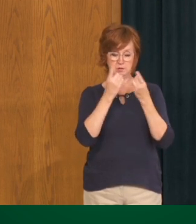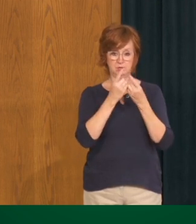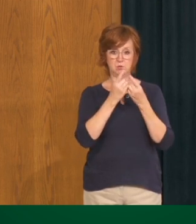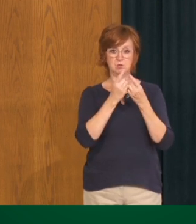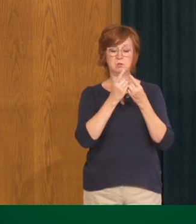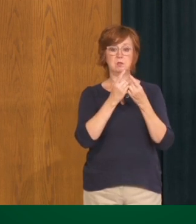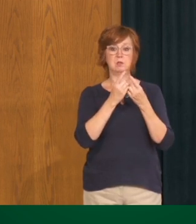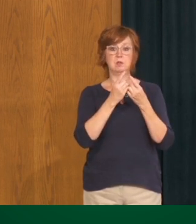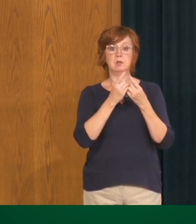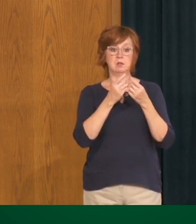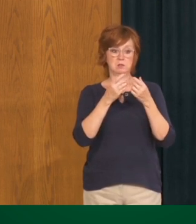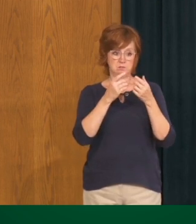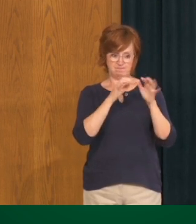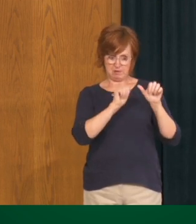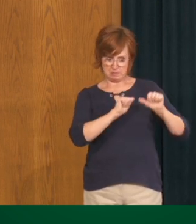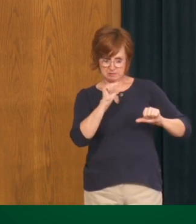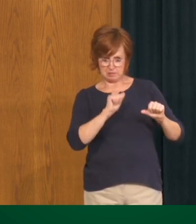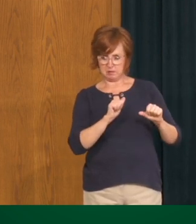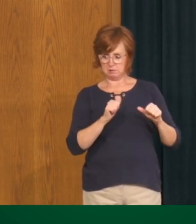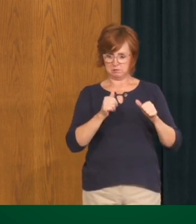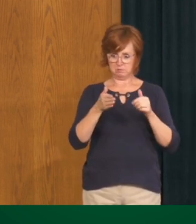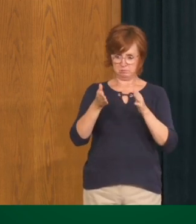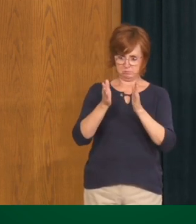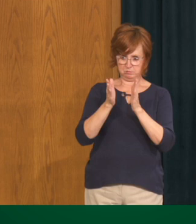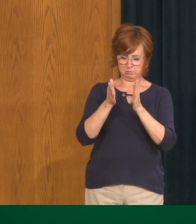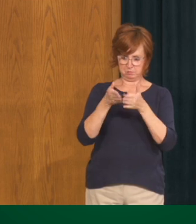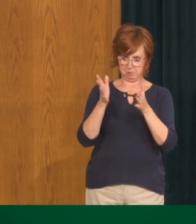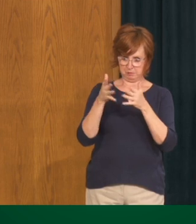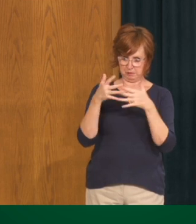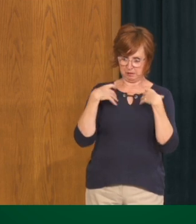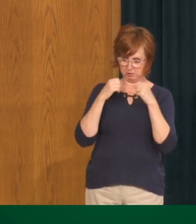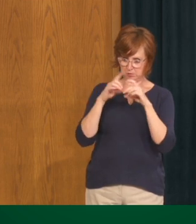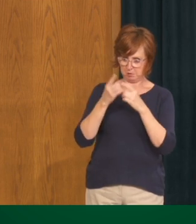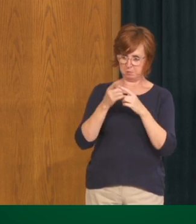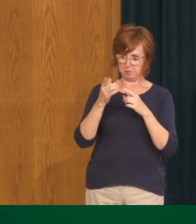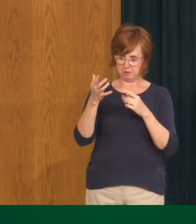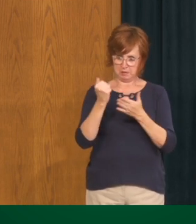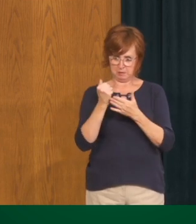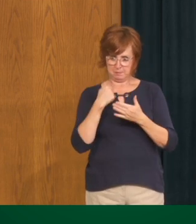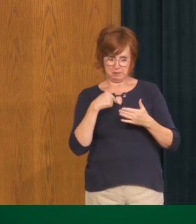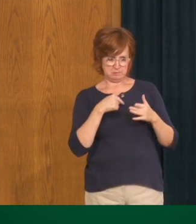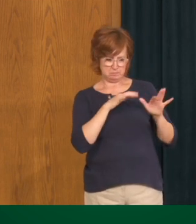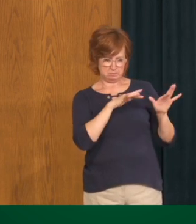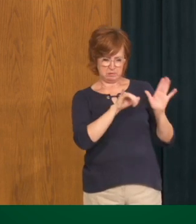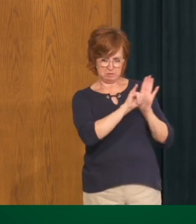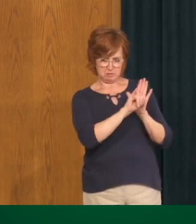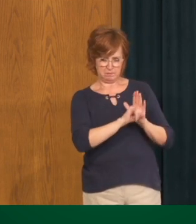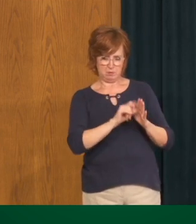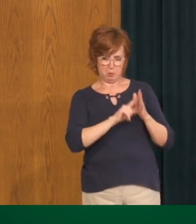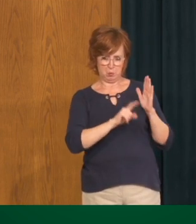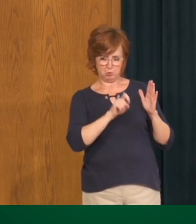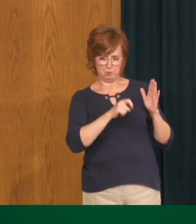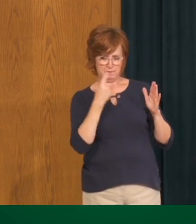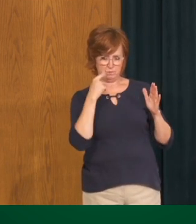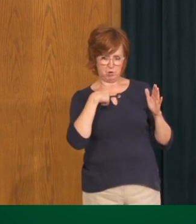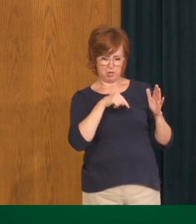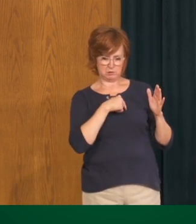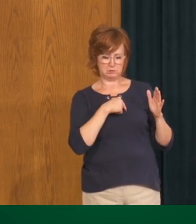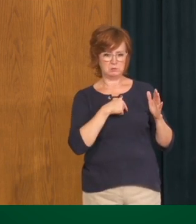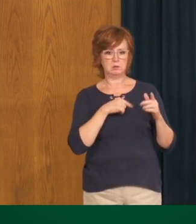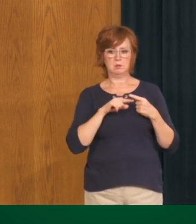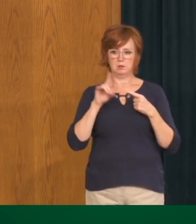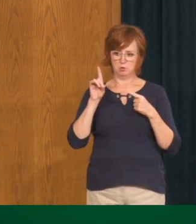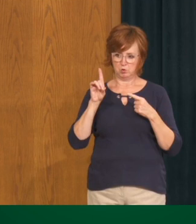public health to determine what their needs will be. And so looking at that relationship, looking at the very good advice that we've got from